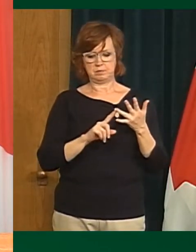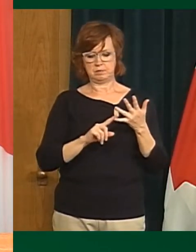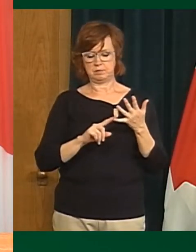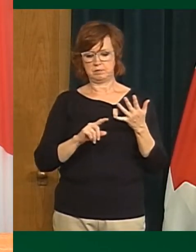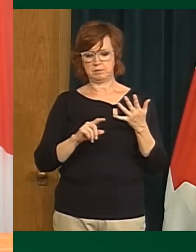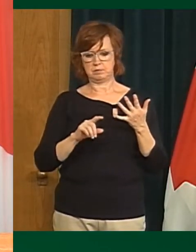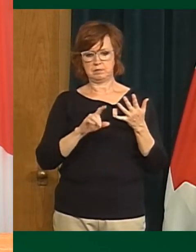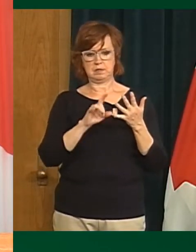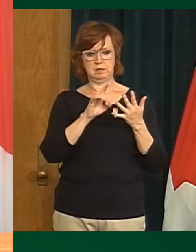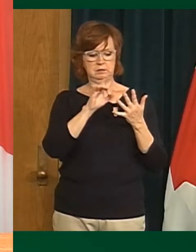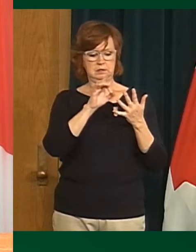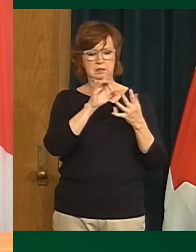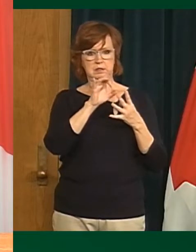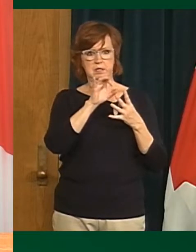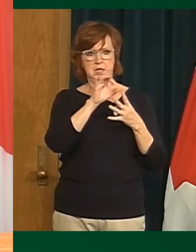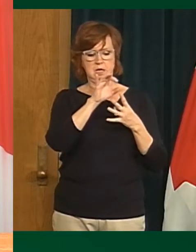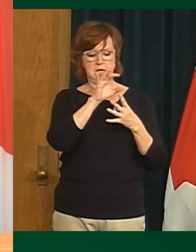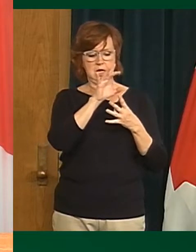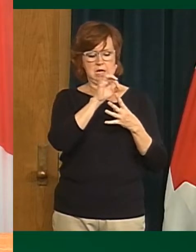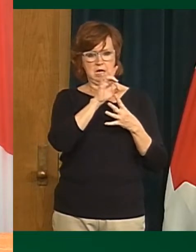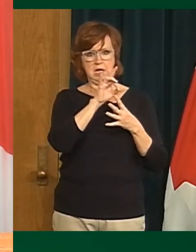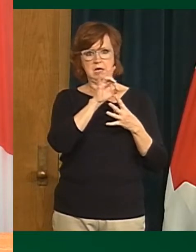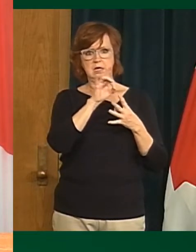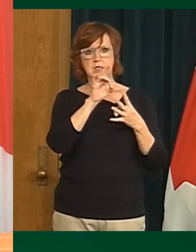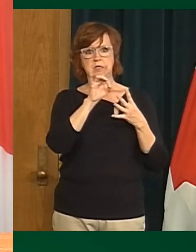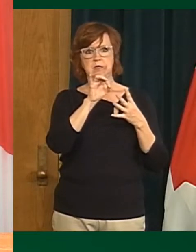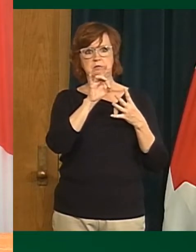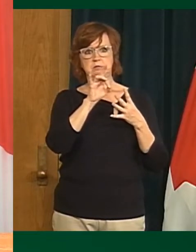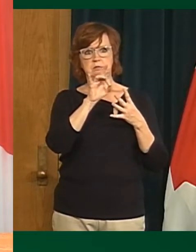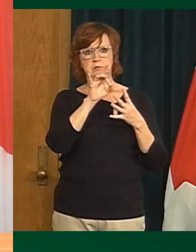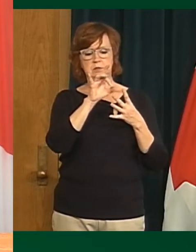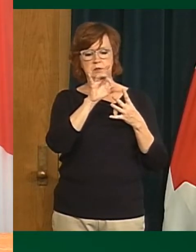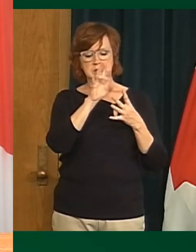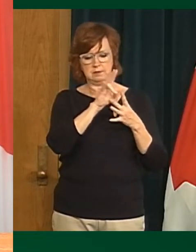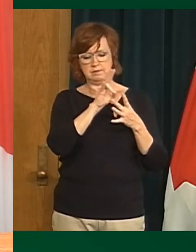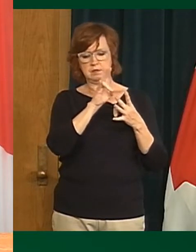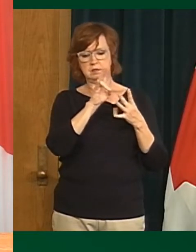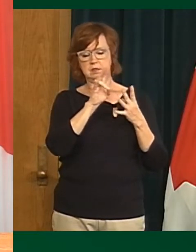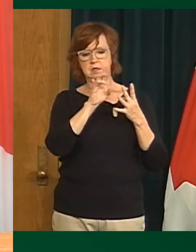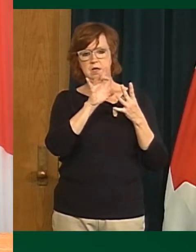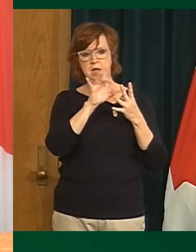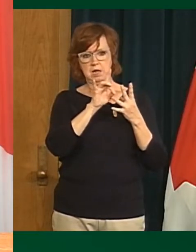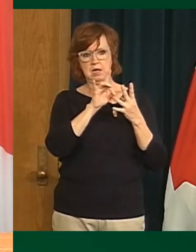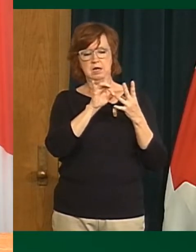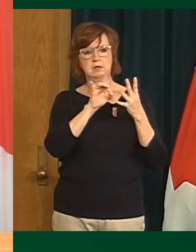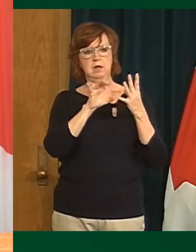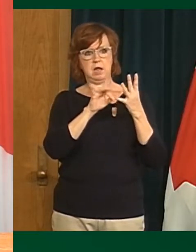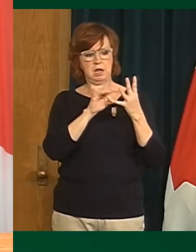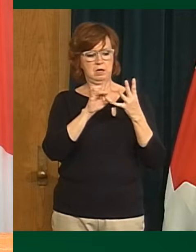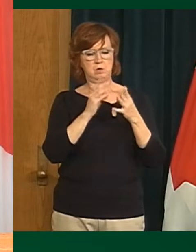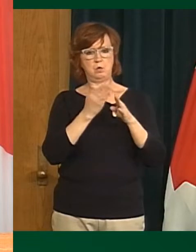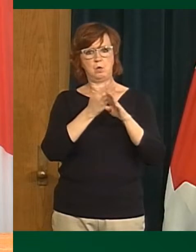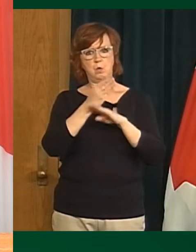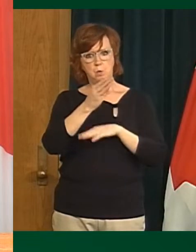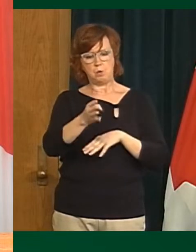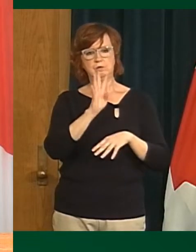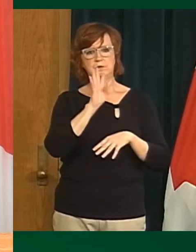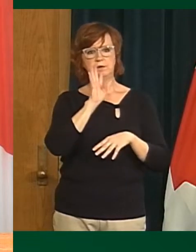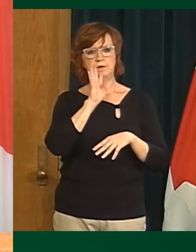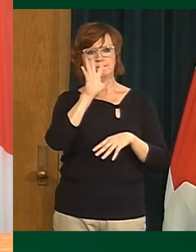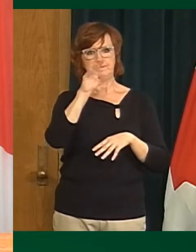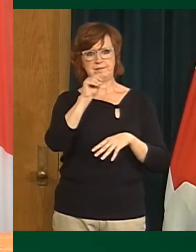to 79, and 7 in 80 plus. So again, this gives you a kind of a picture of we've